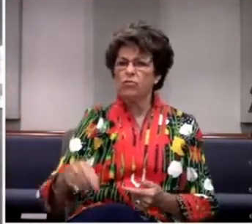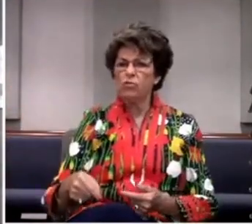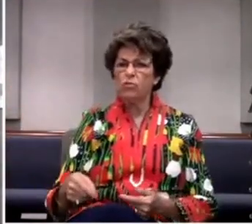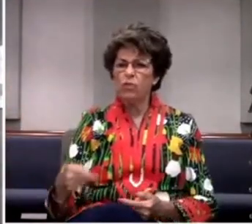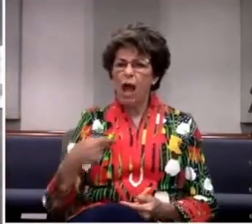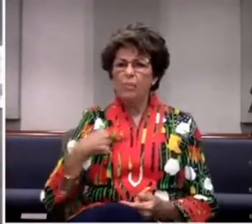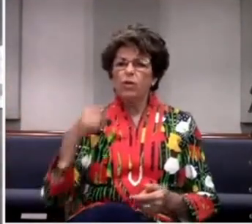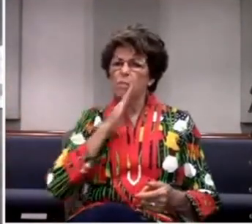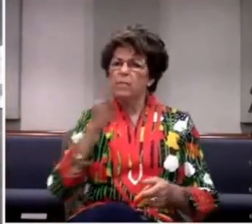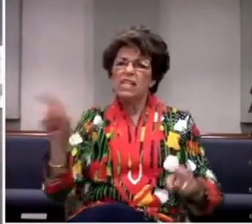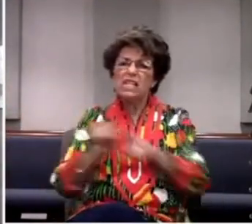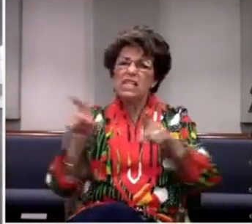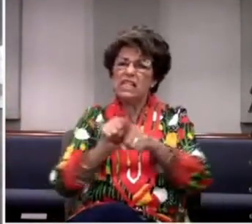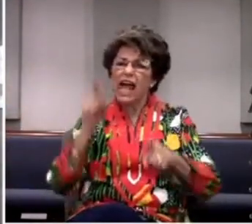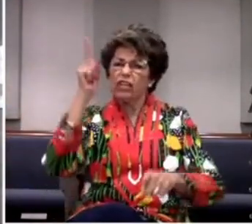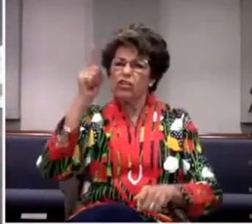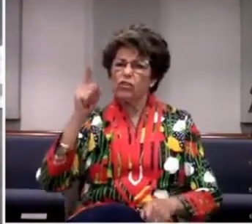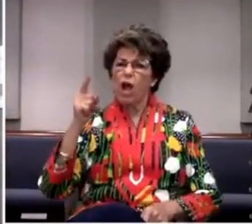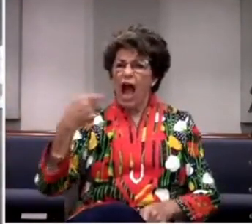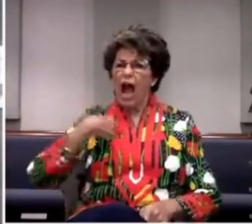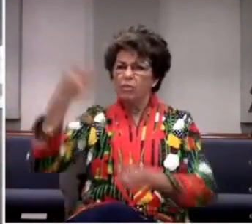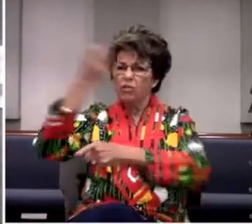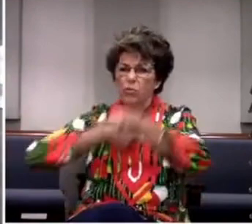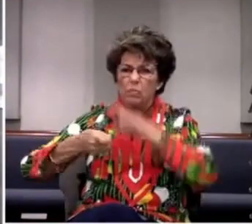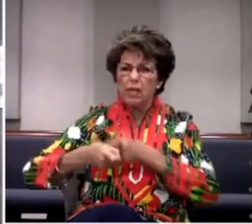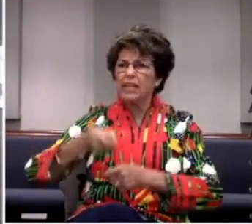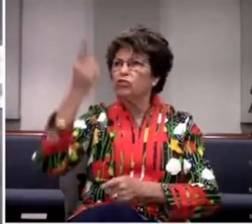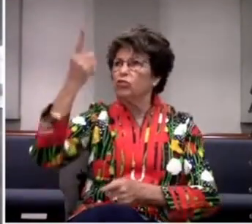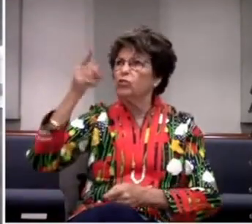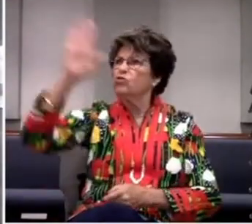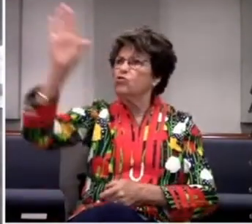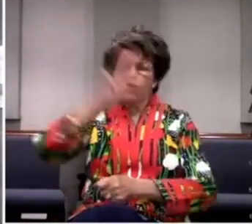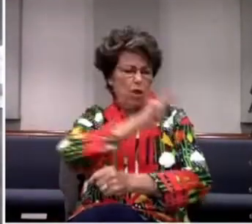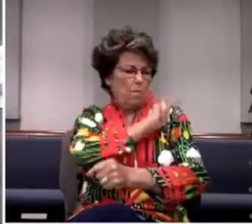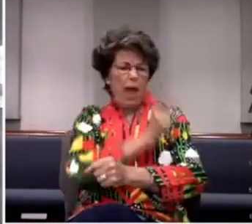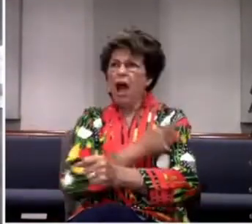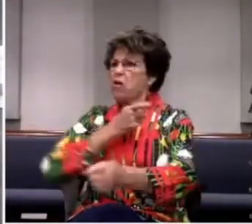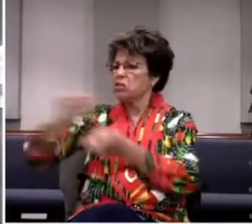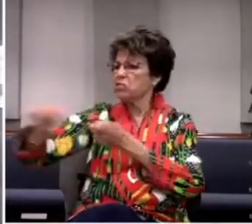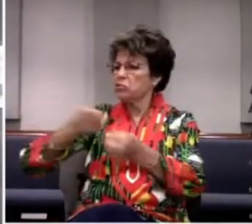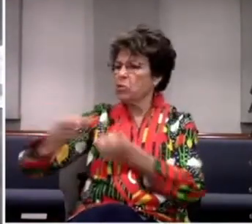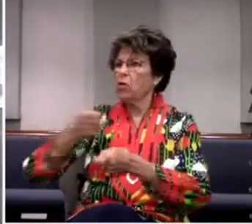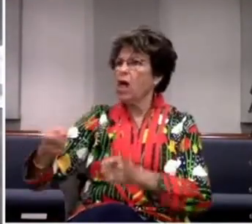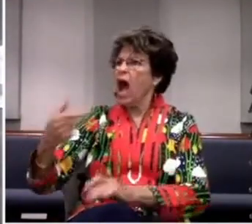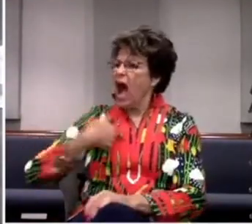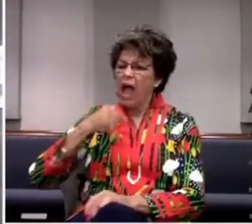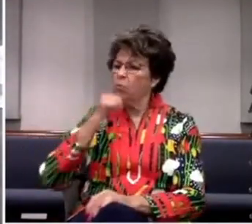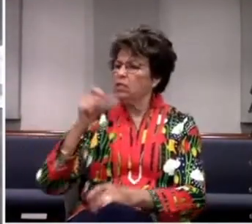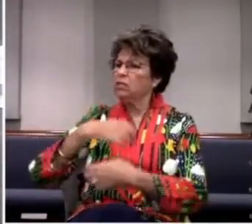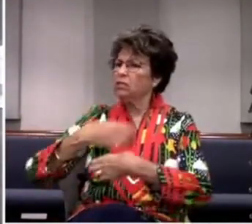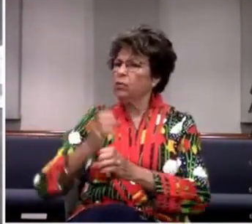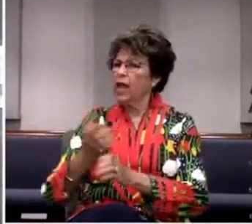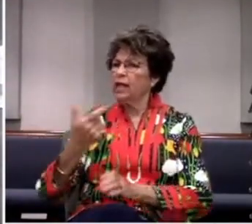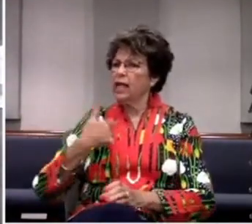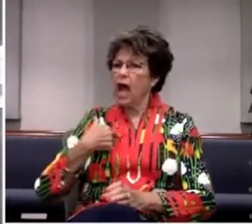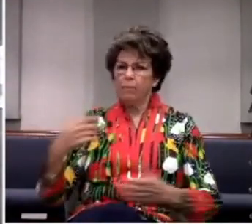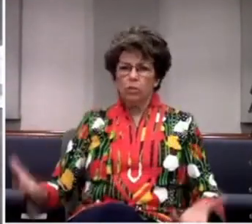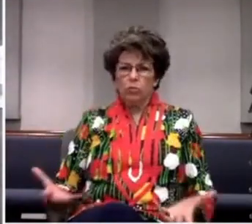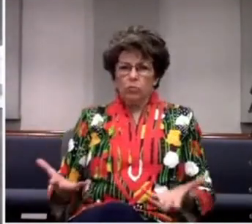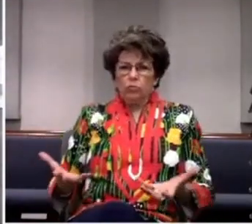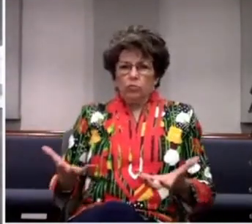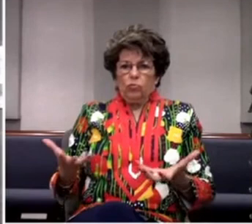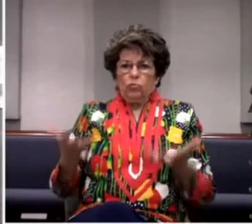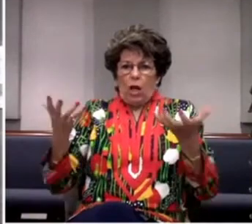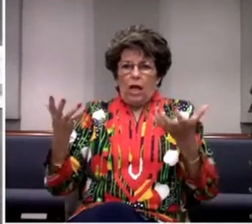like you. I'm going to take your place, your dominion, your power. Don't you dare say that I was created. I'm going to rise in my